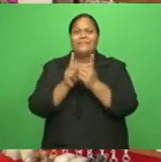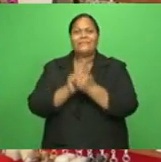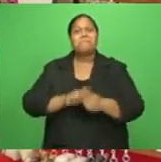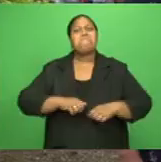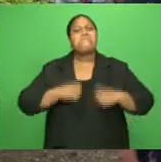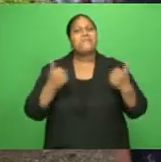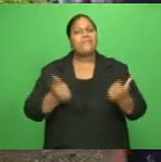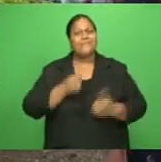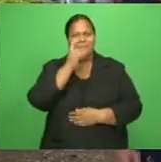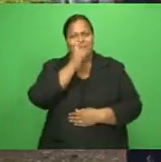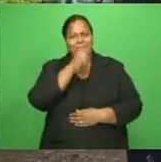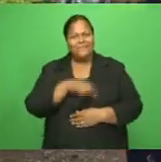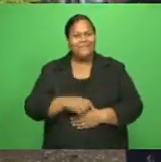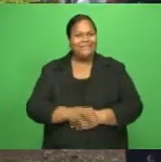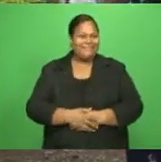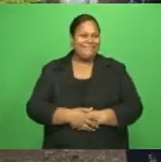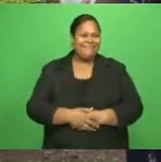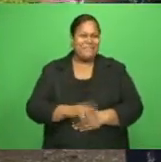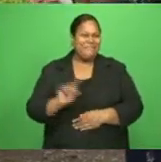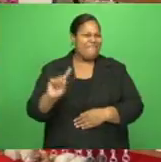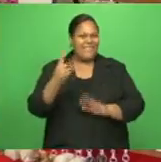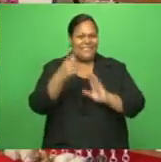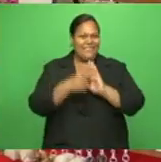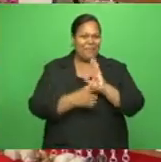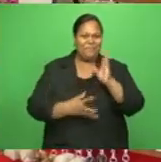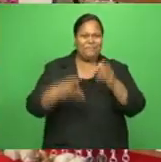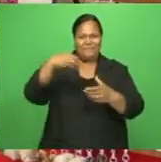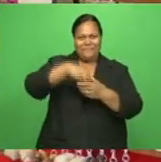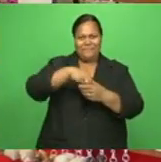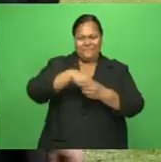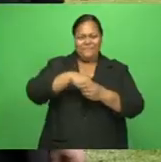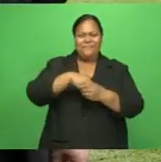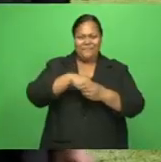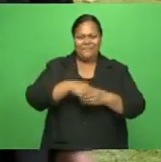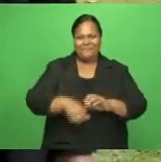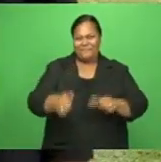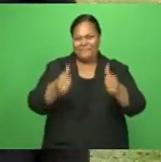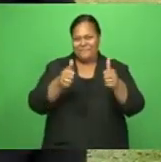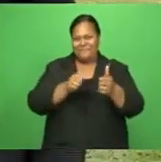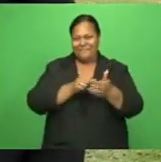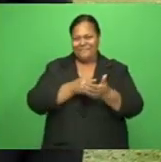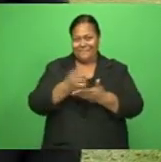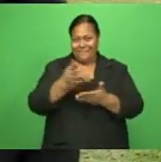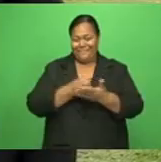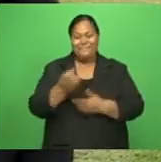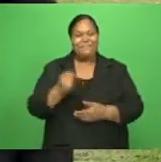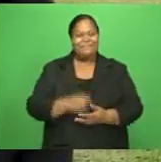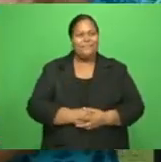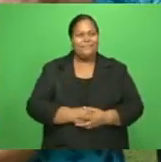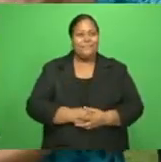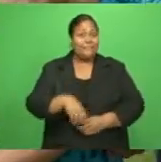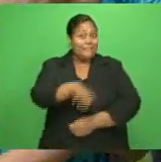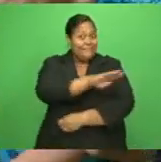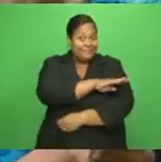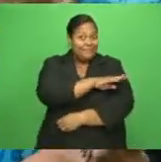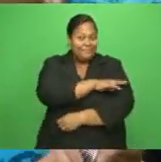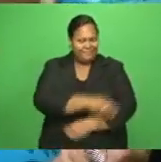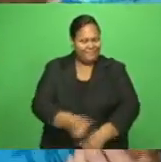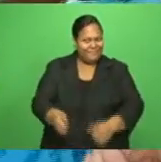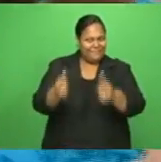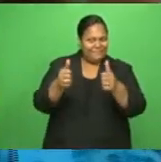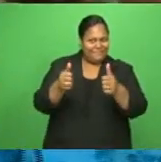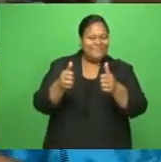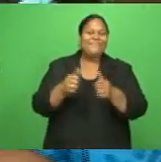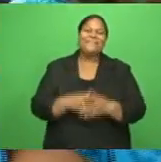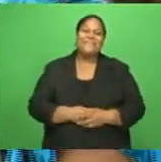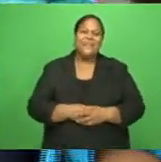This is the first time I'm actually doing this, so it's been going well. Prime Minister Vorengen Bainimarama gave his good wishes for the Bastille Day and says